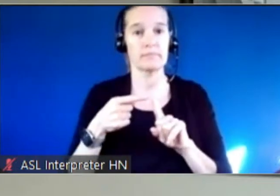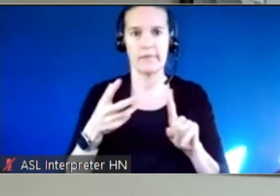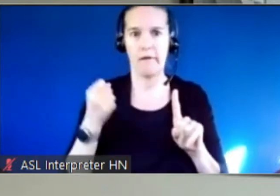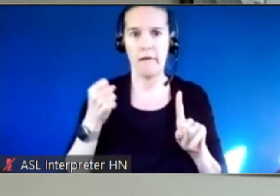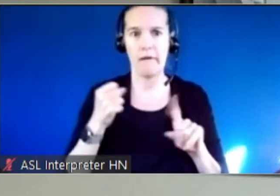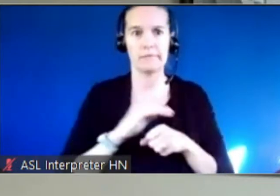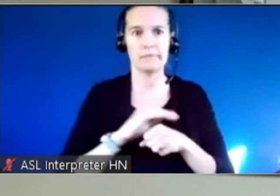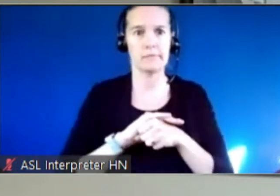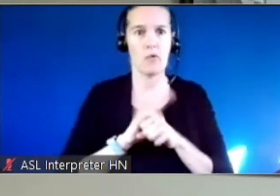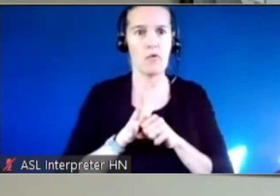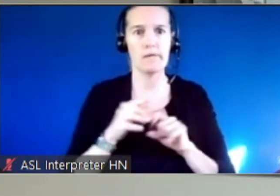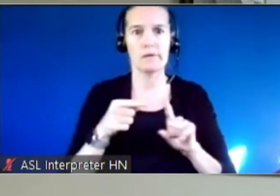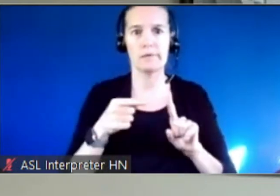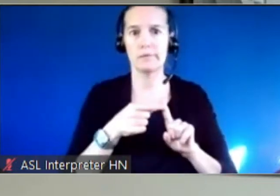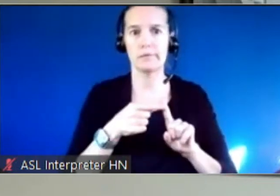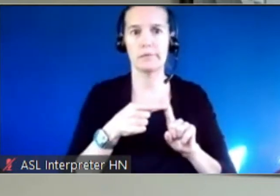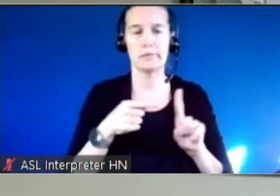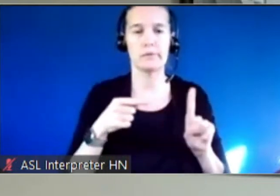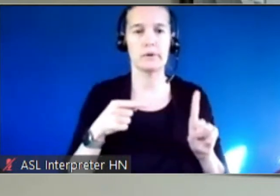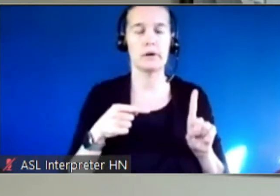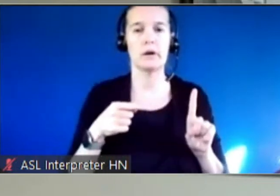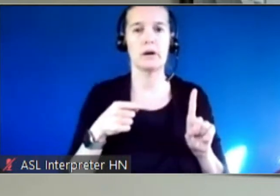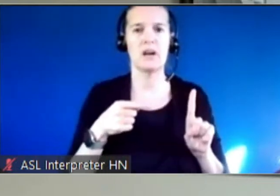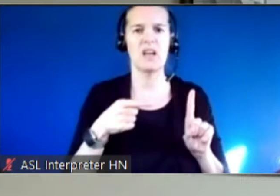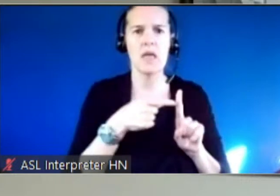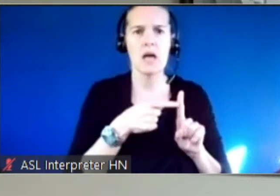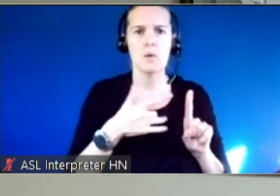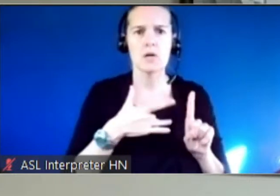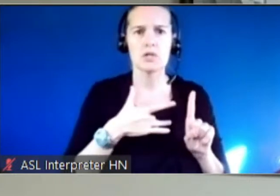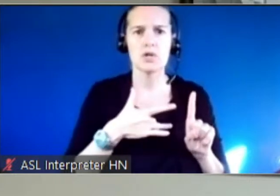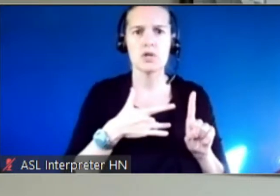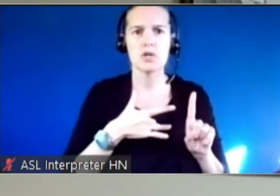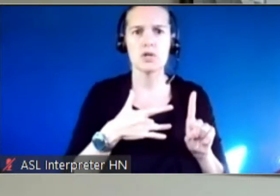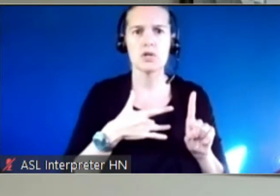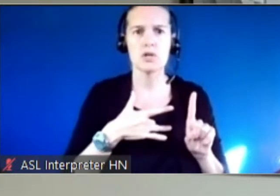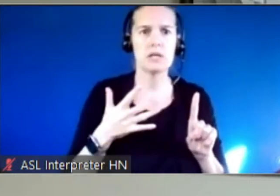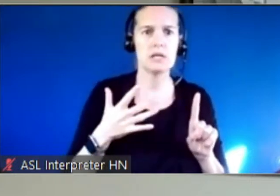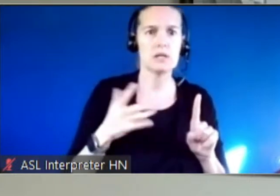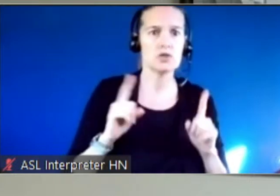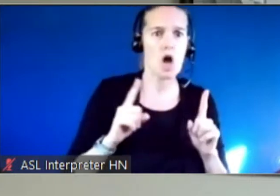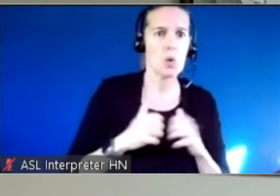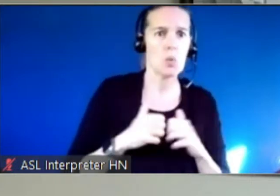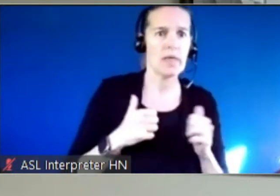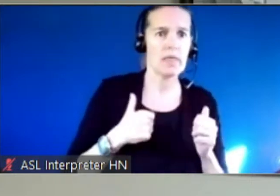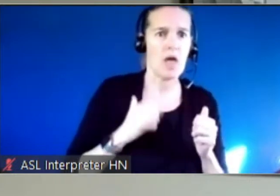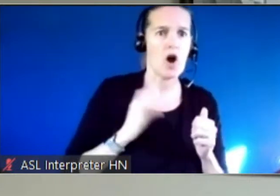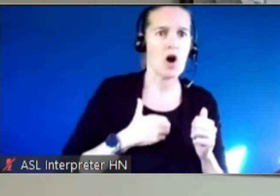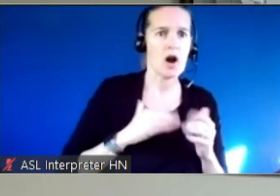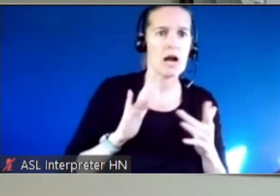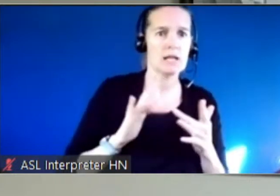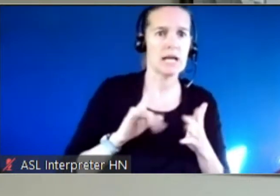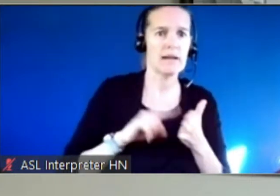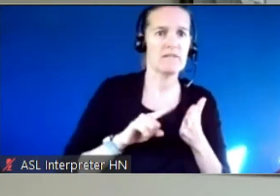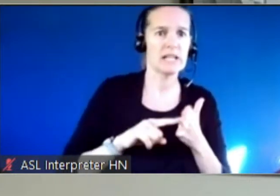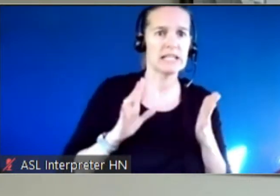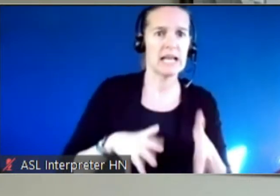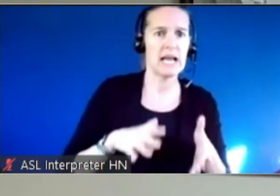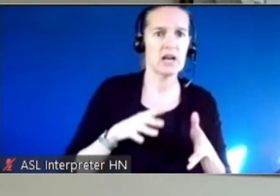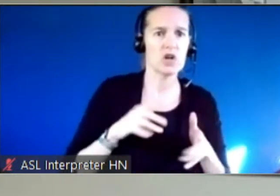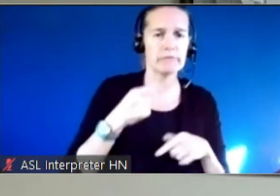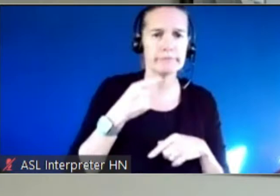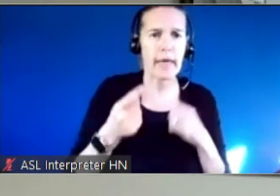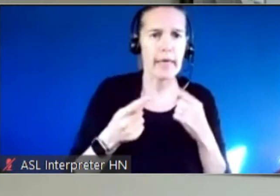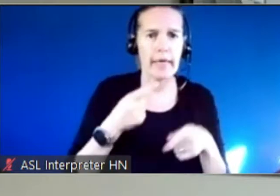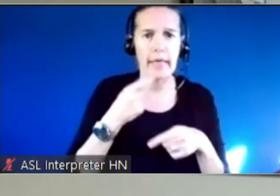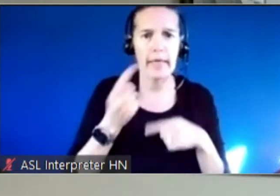was very concerned about giving information and talking to our contact investigator. And so